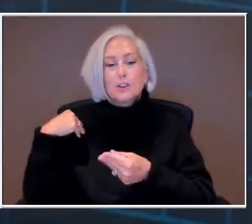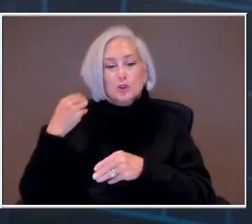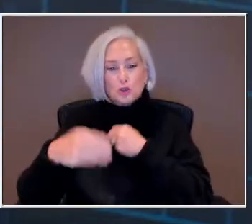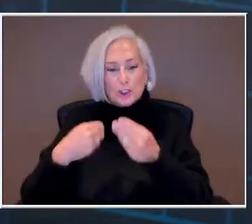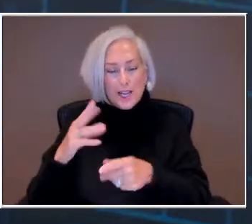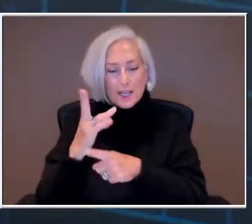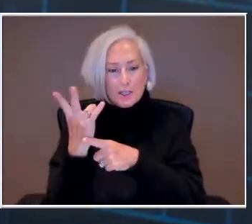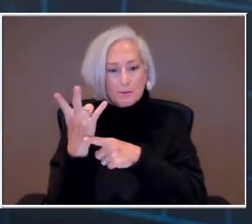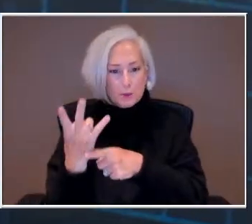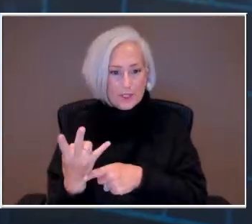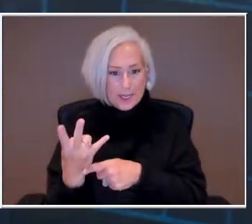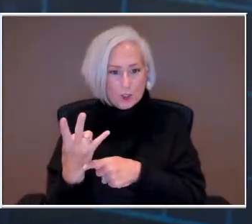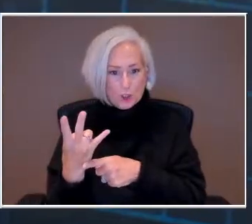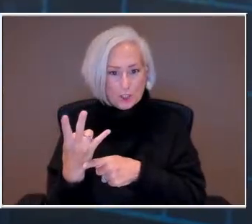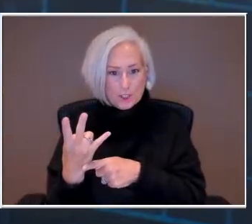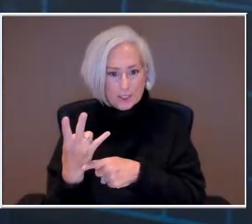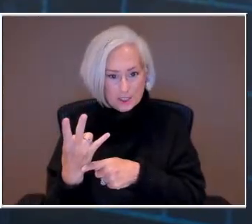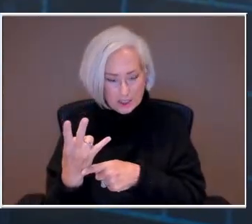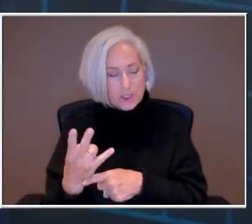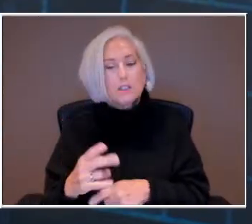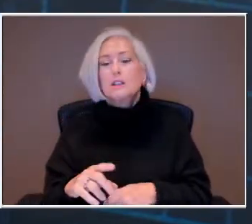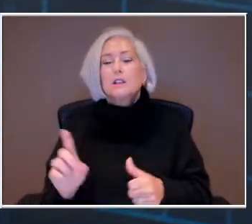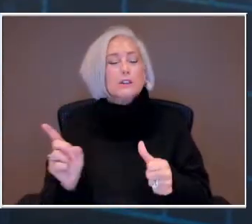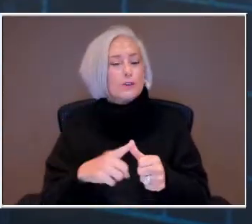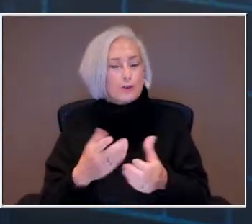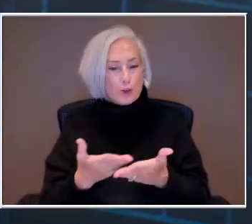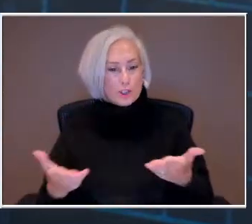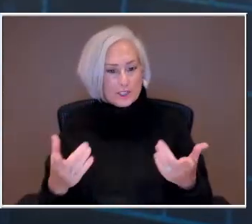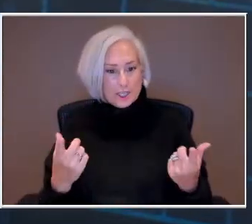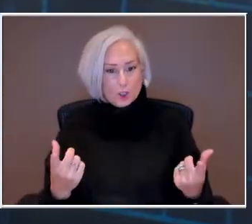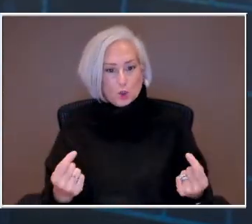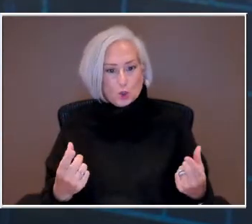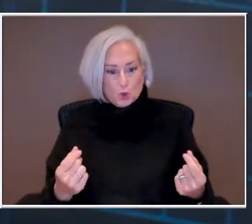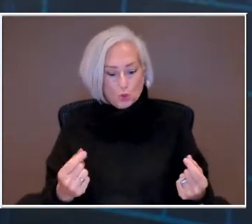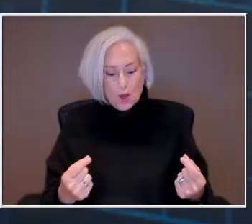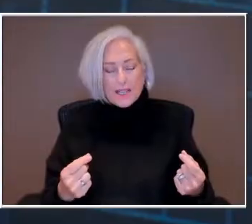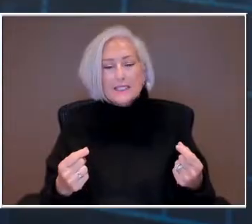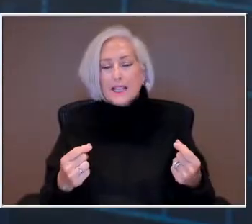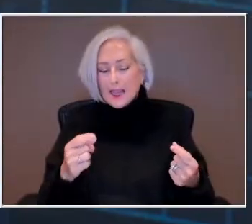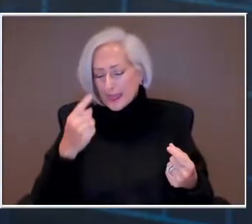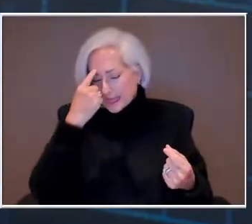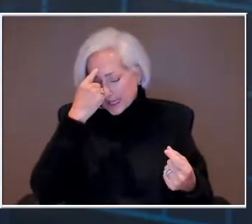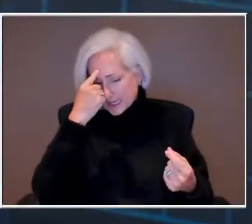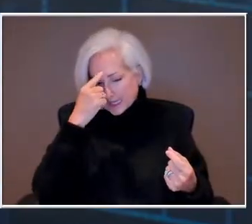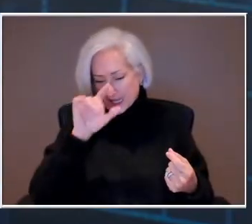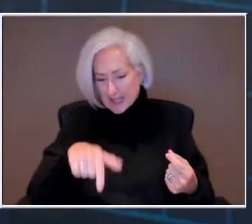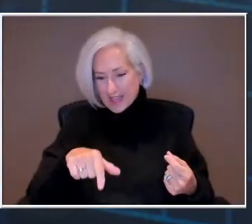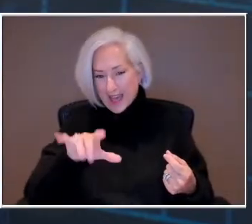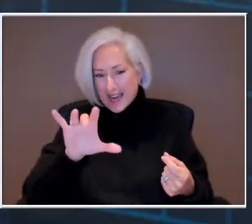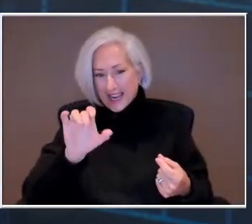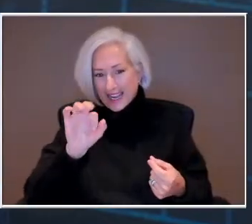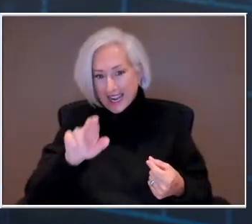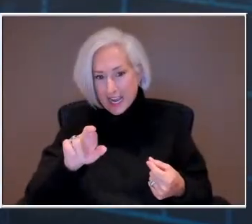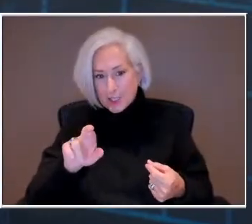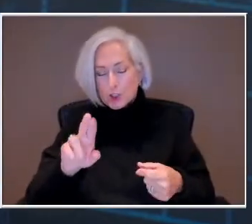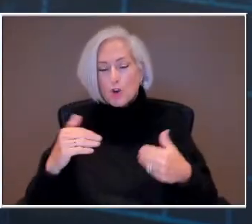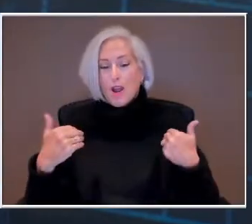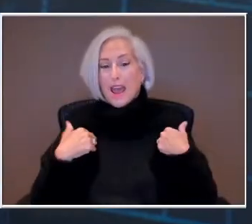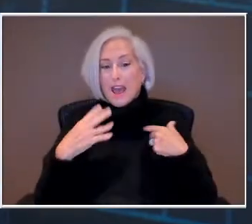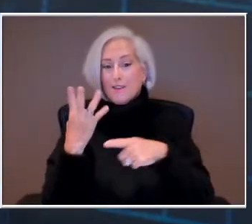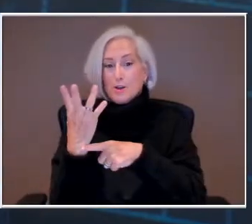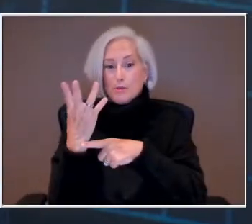the other mutations. So the first thing we're trying to determine, does the cancer has any of these mutations that we can use a targeted therapy like